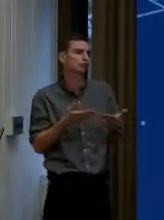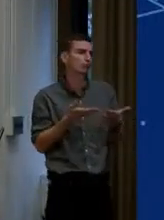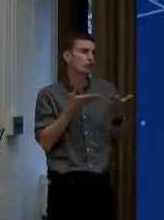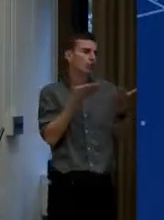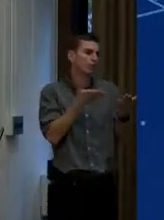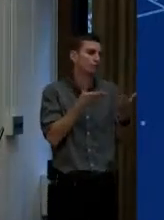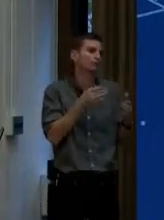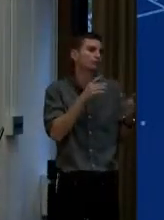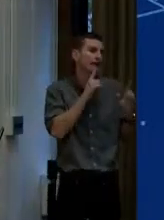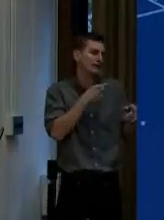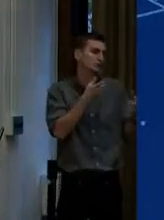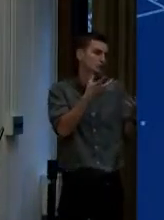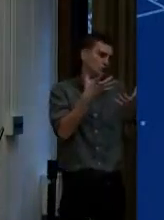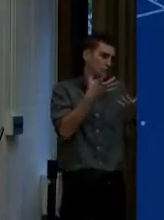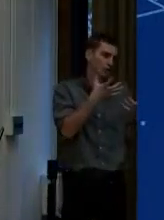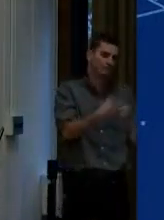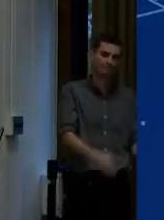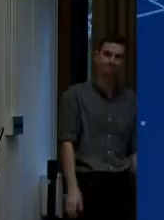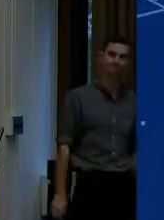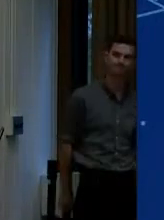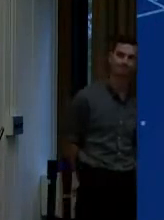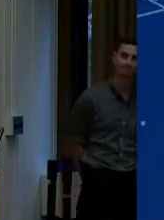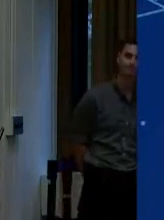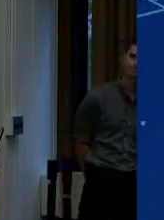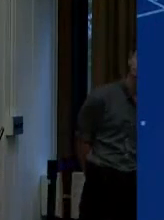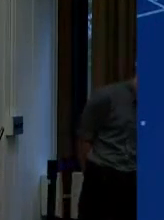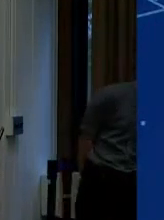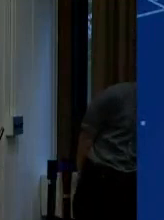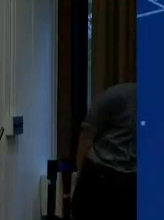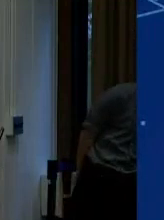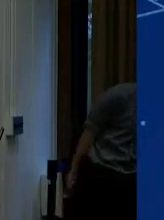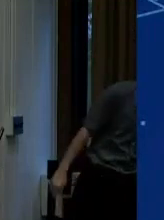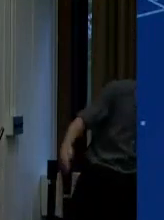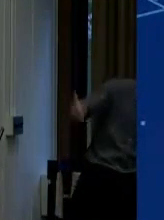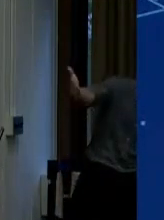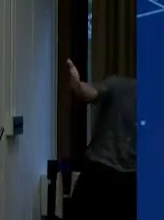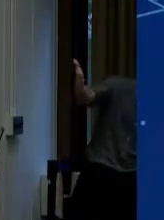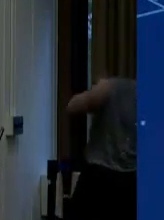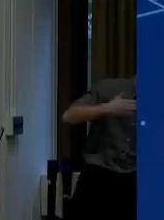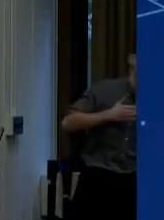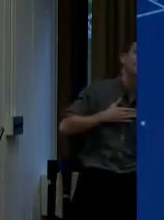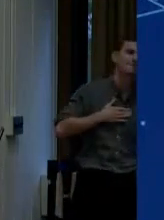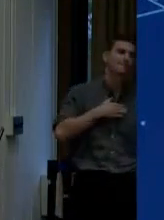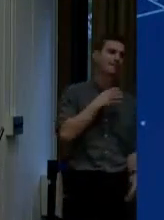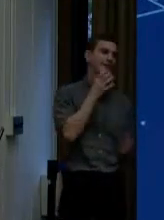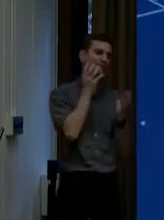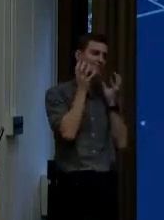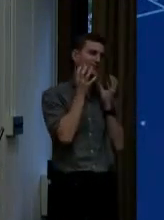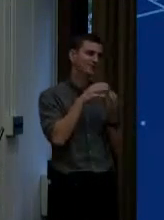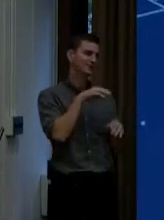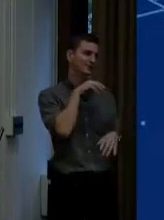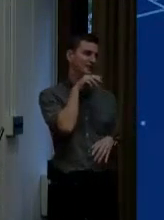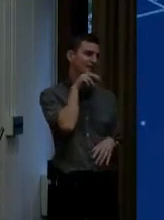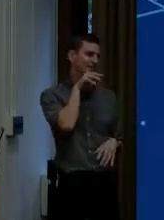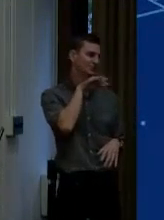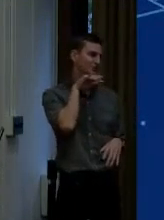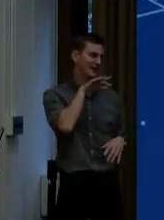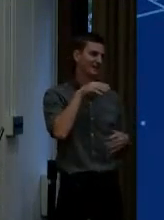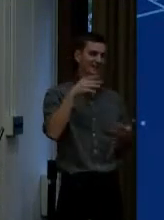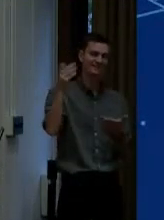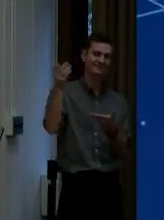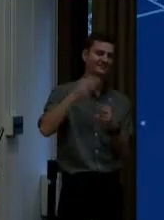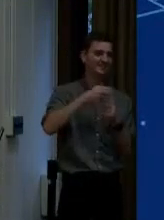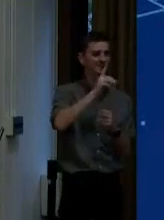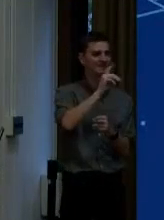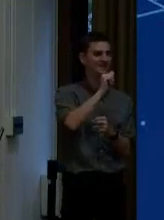so that you get what you want out of it. So this is my bearded dragon, Darwin. I was just joking